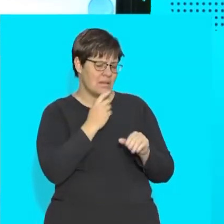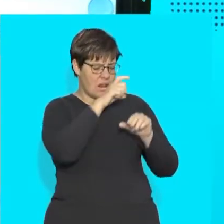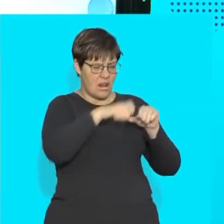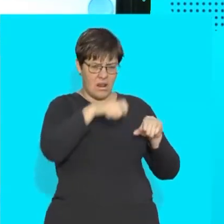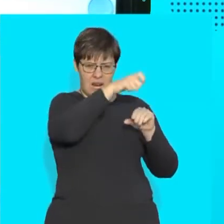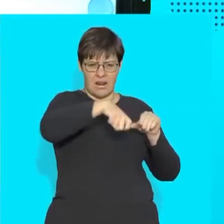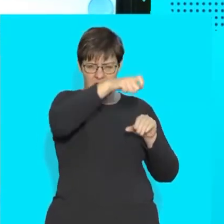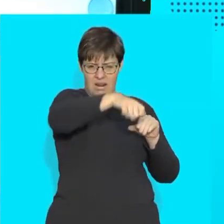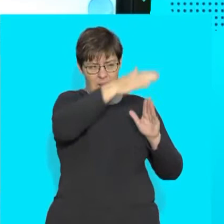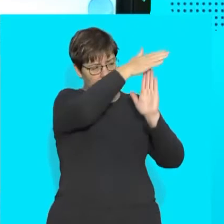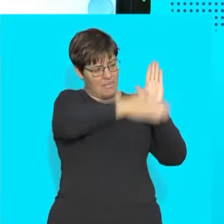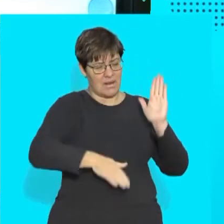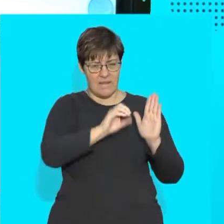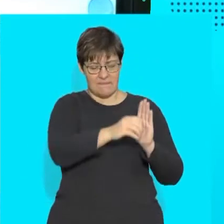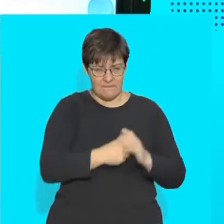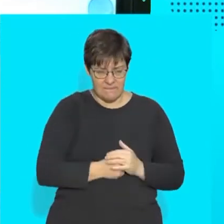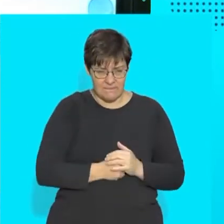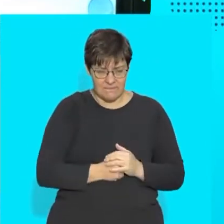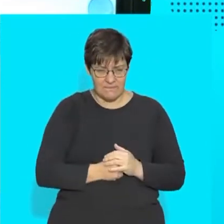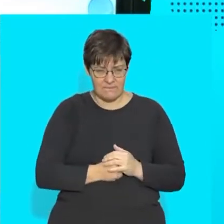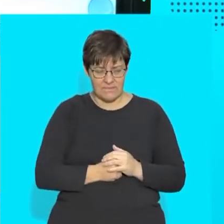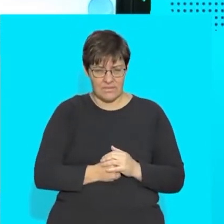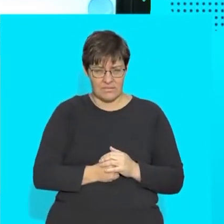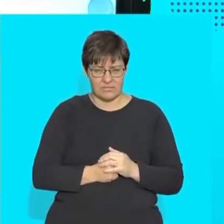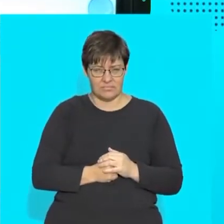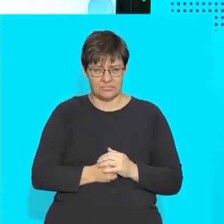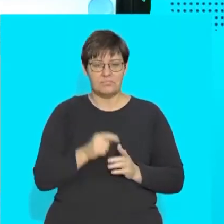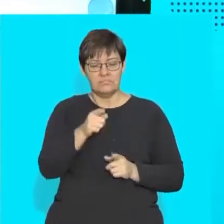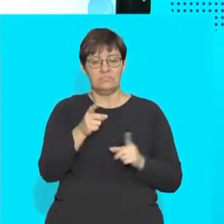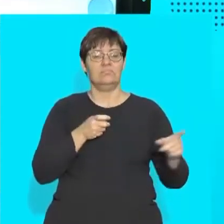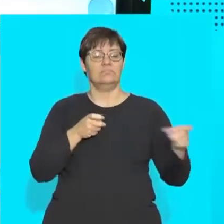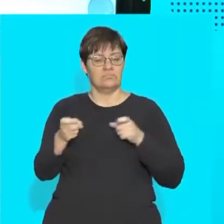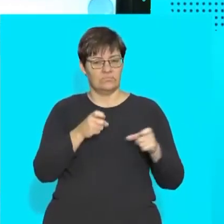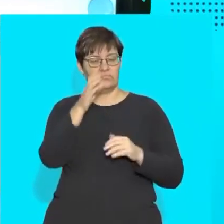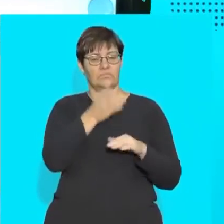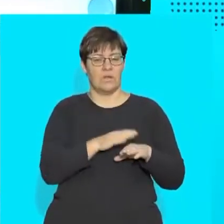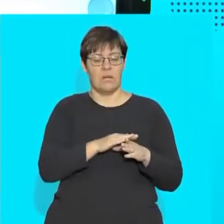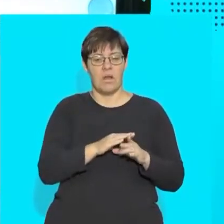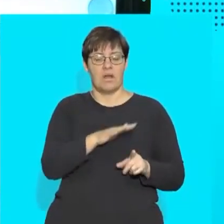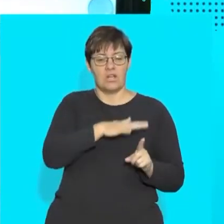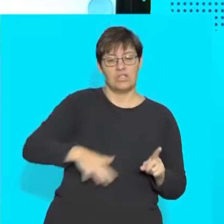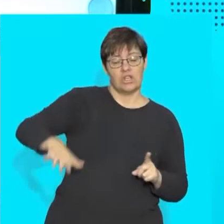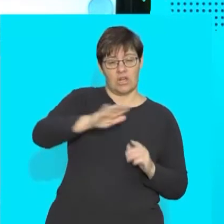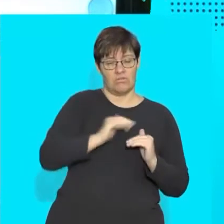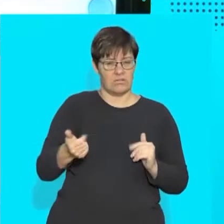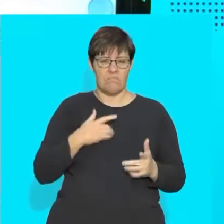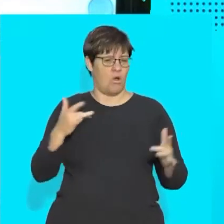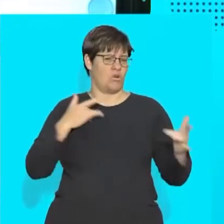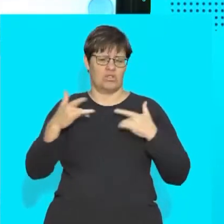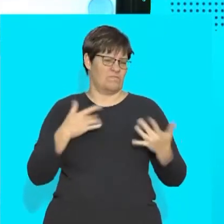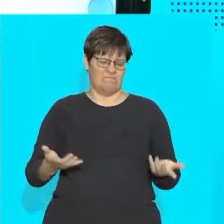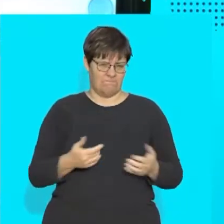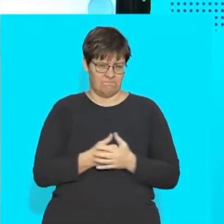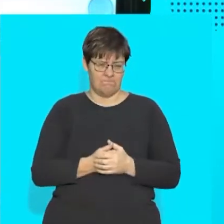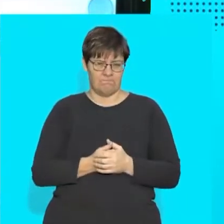we put in the panel? Then they go, and they control the current also by the rest of the circuit, which we're not going to worry